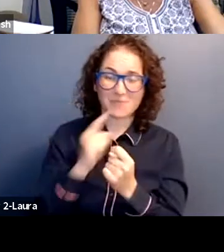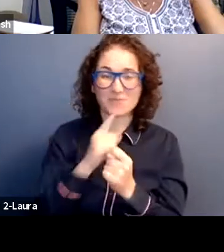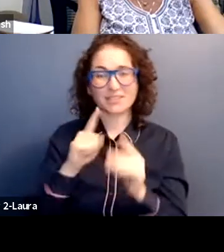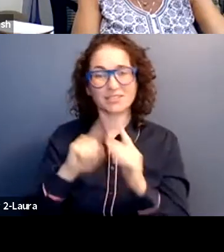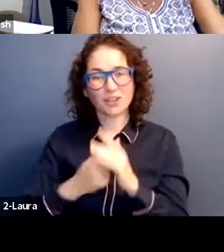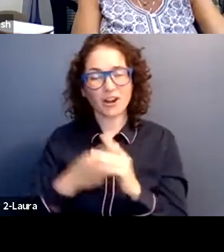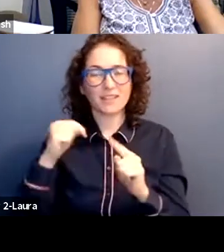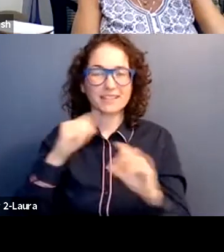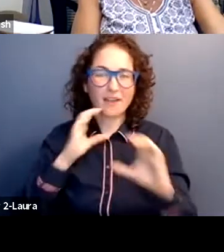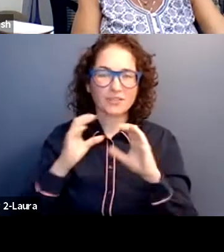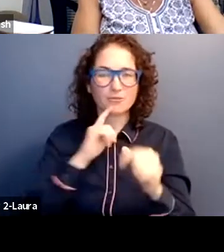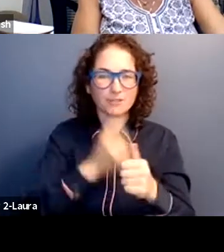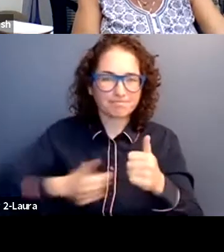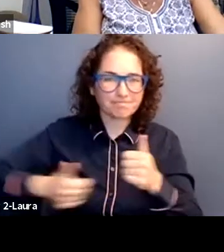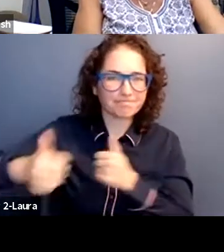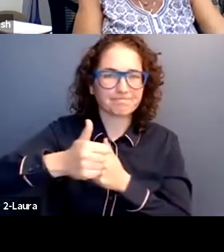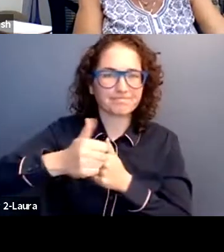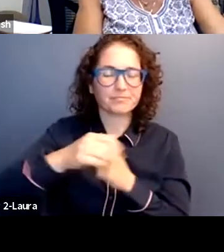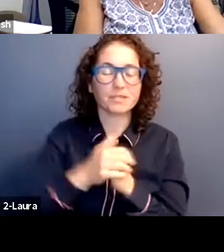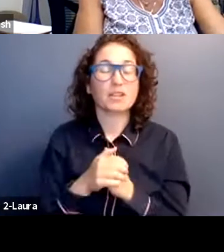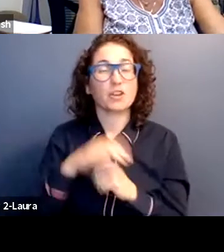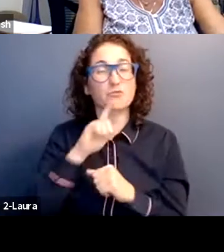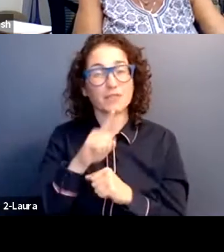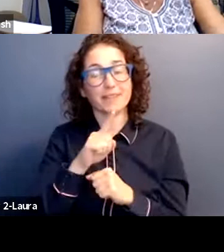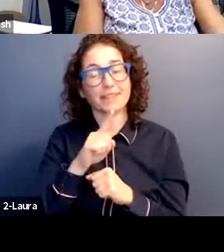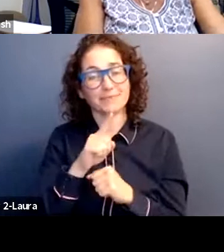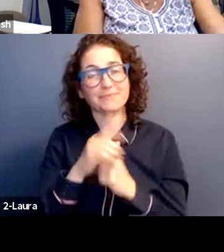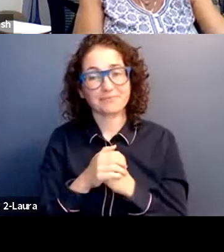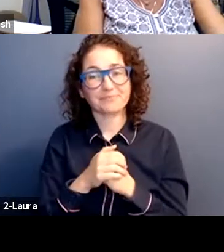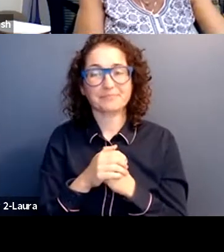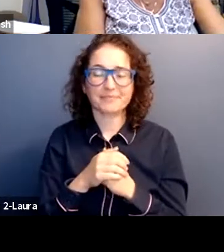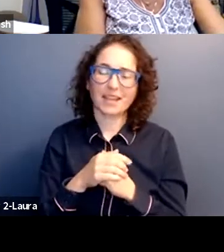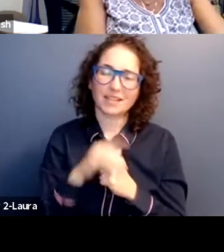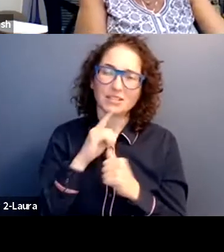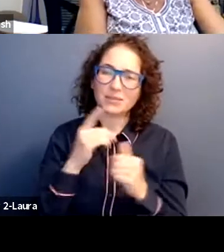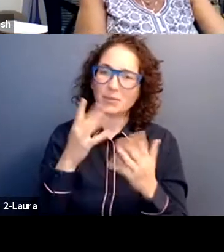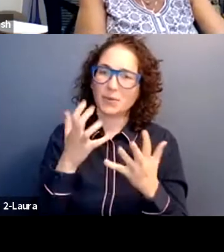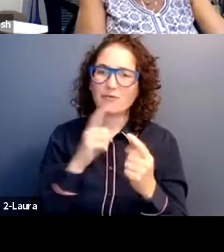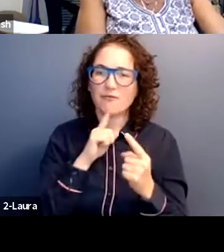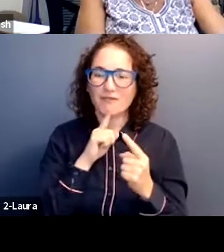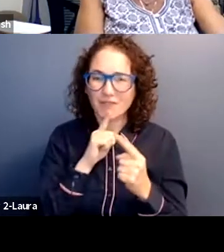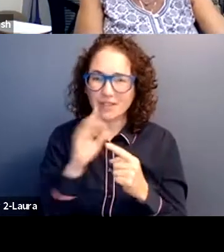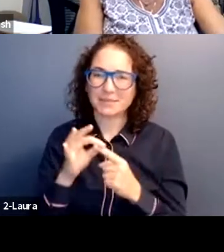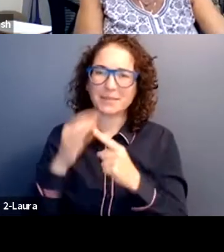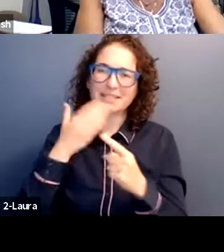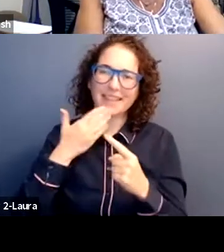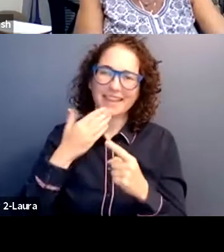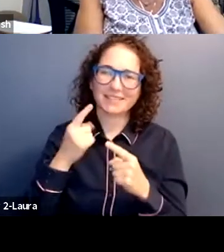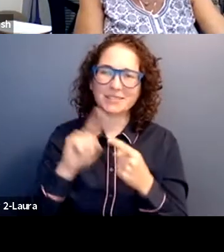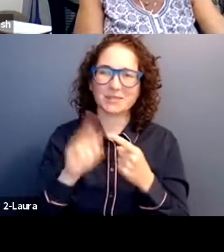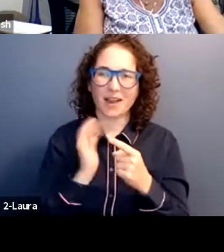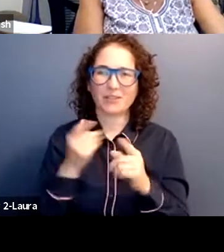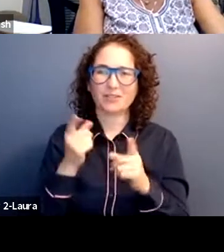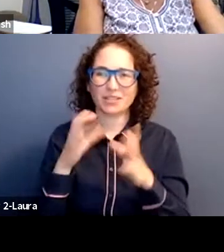conversations to the forefront. And most certainly, and certainly not least, I want to really give a very, very, very special thanks to our Director